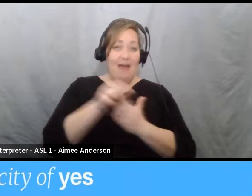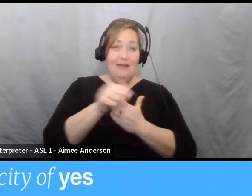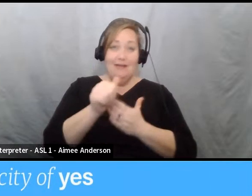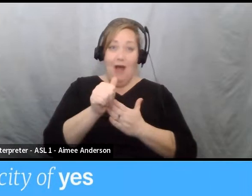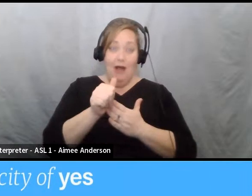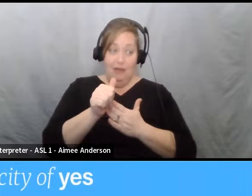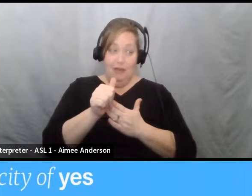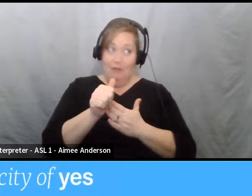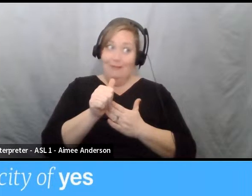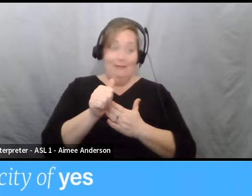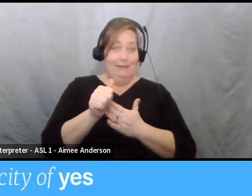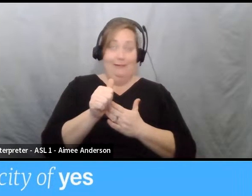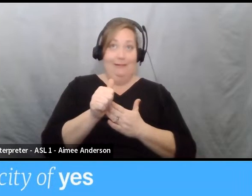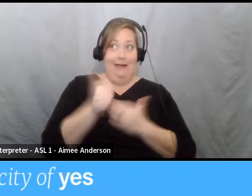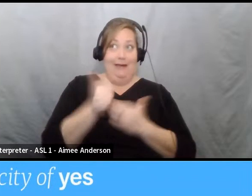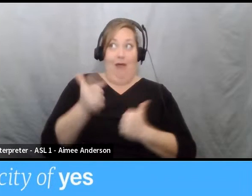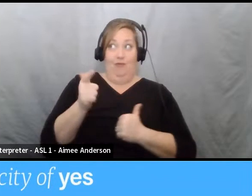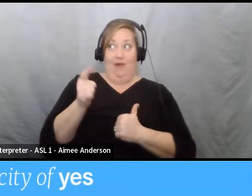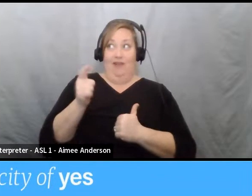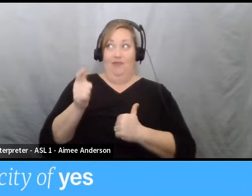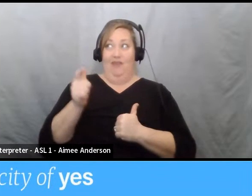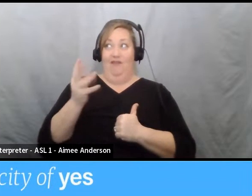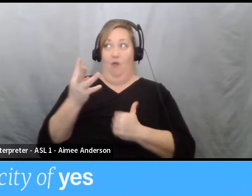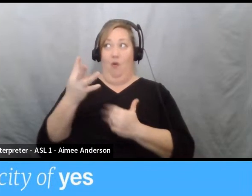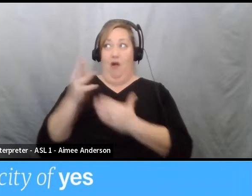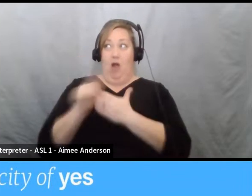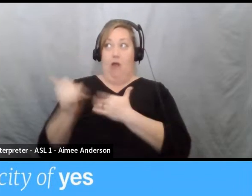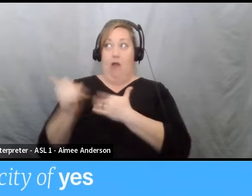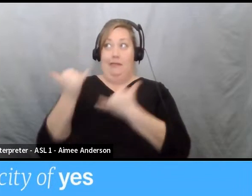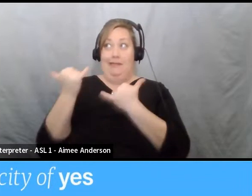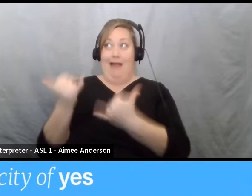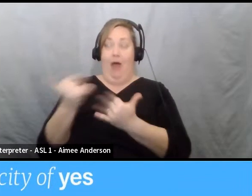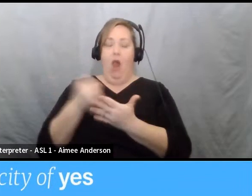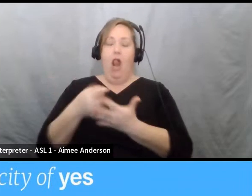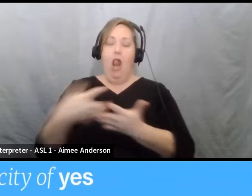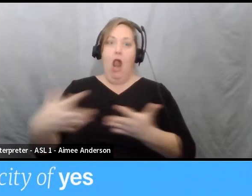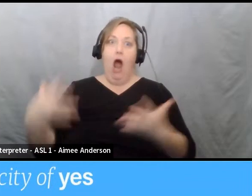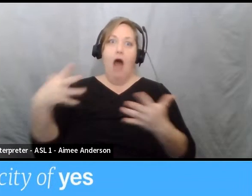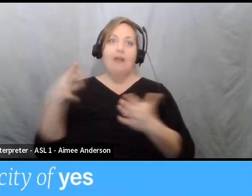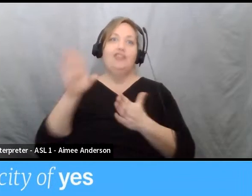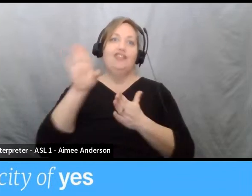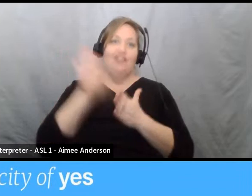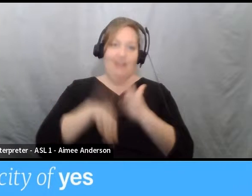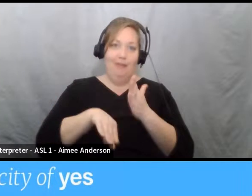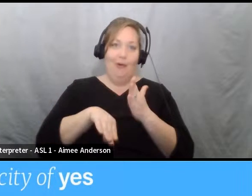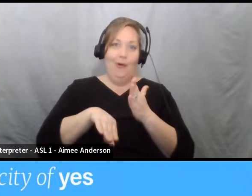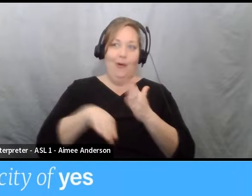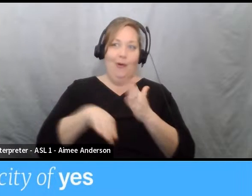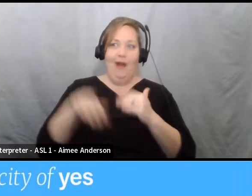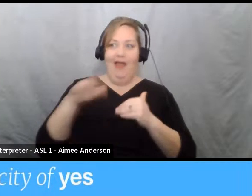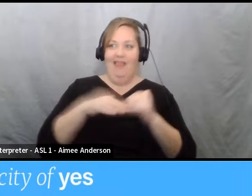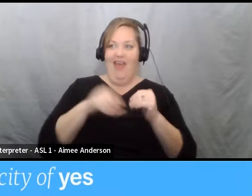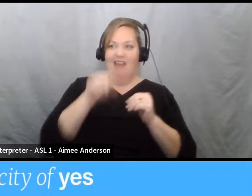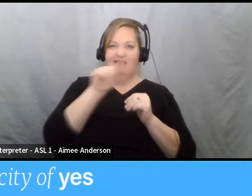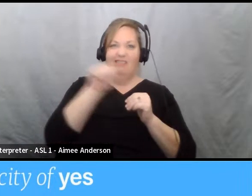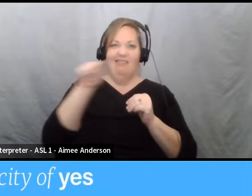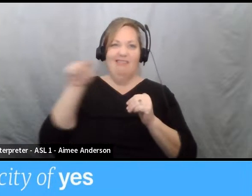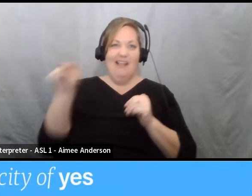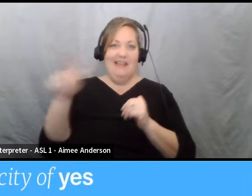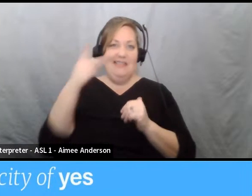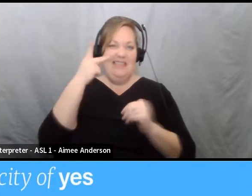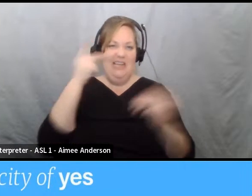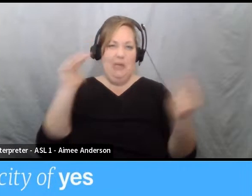is in 2024 dollars exactly, but it's a lot cheaper than basically anything we're seeing